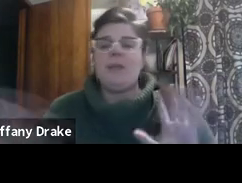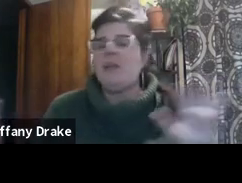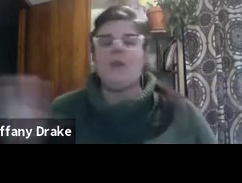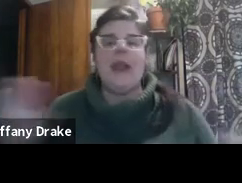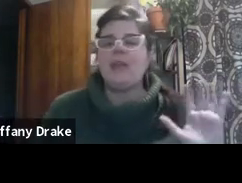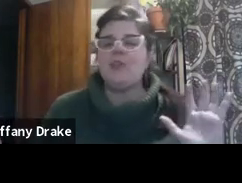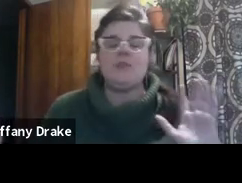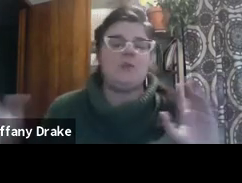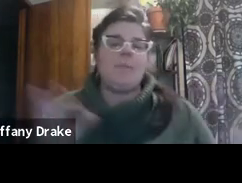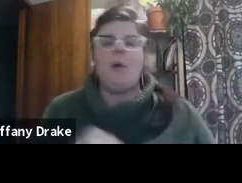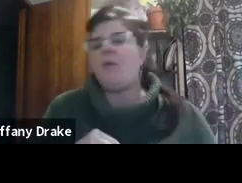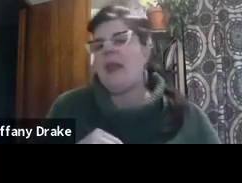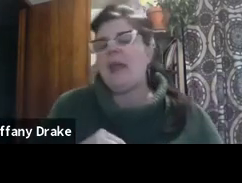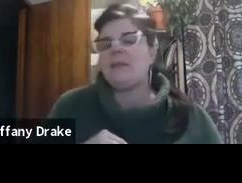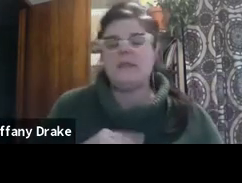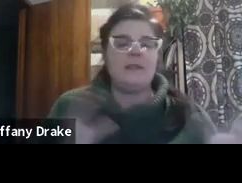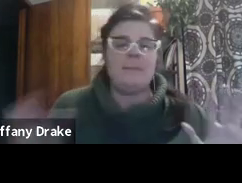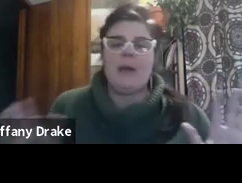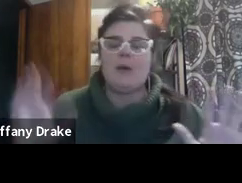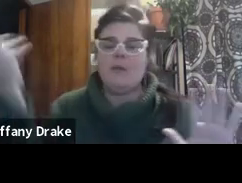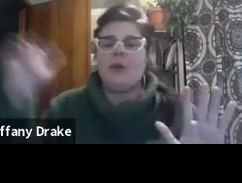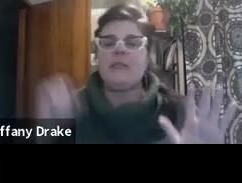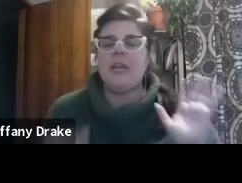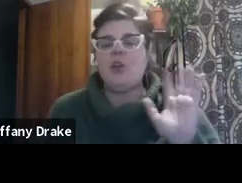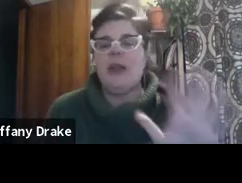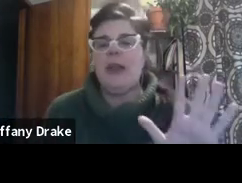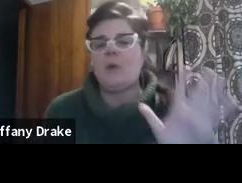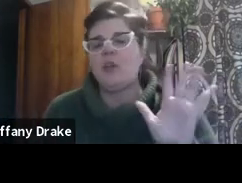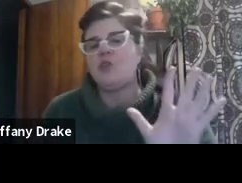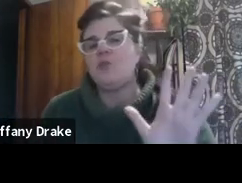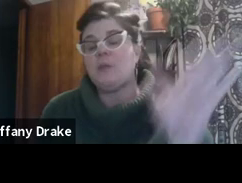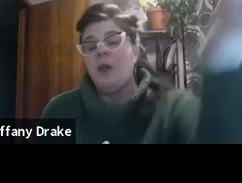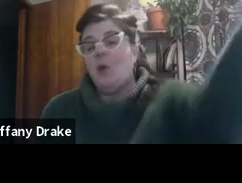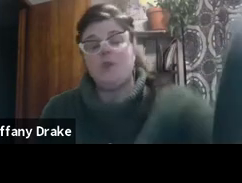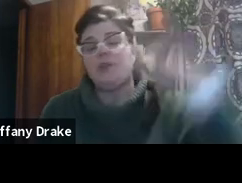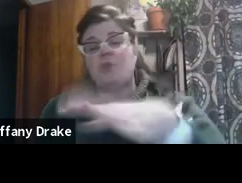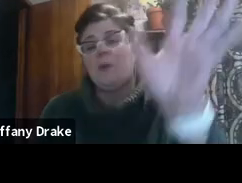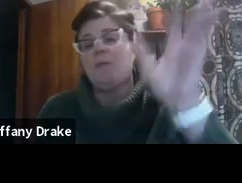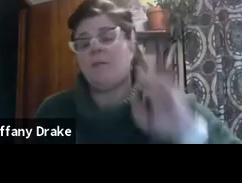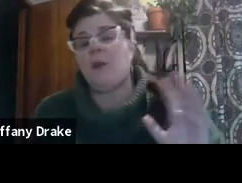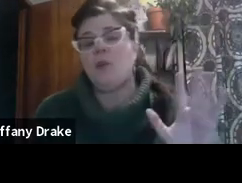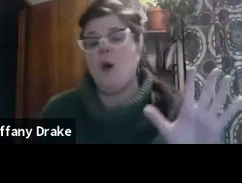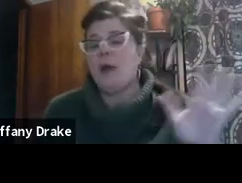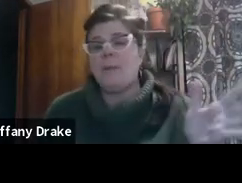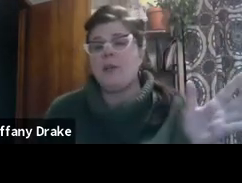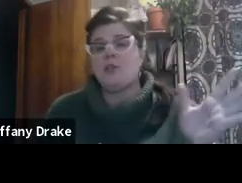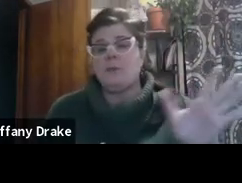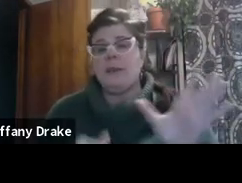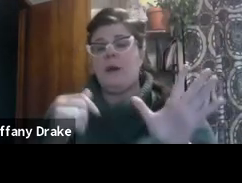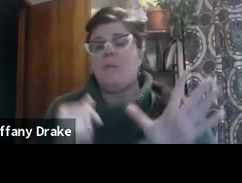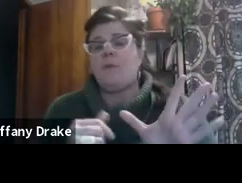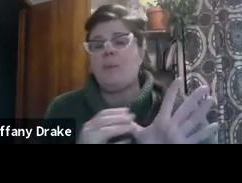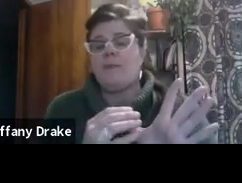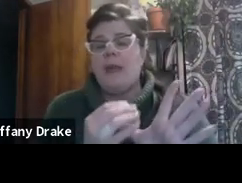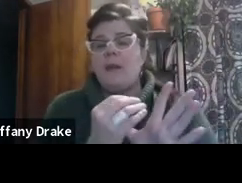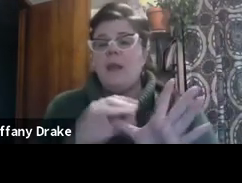it can be either hand. You can do it on both hands. It doesn't matter. So you're going to take your hand. We're going to choose, or you can choose whatever finger you want. I'm going to choose my